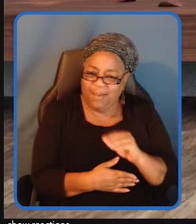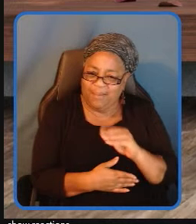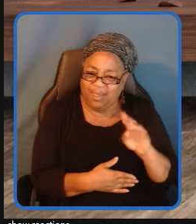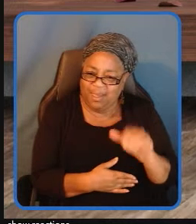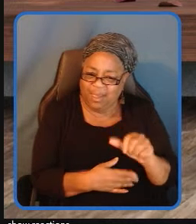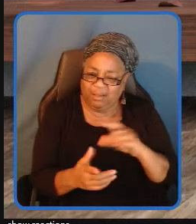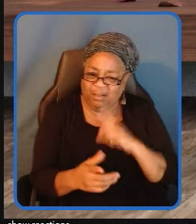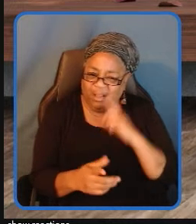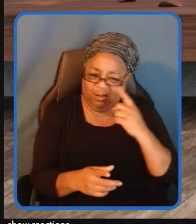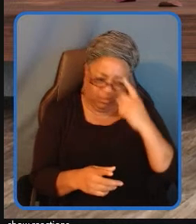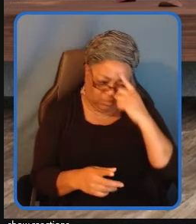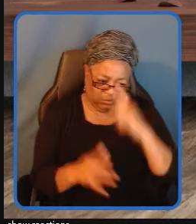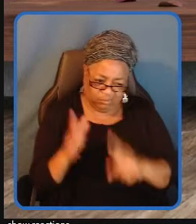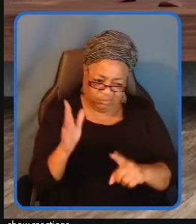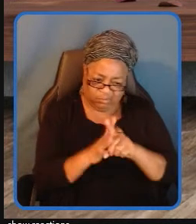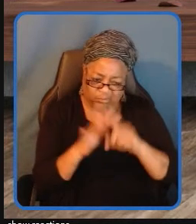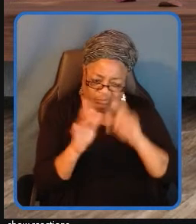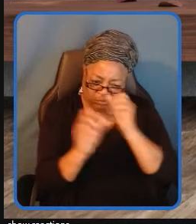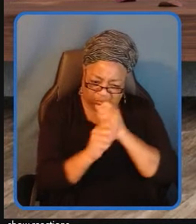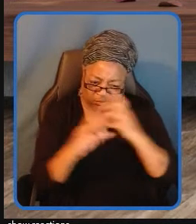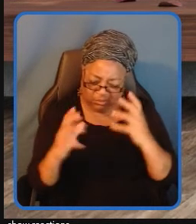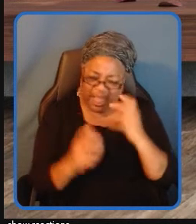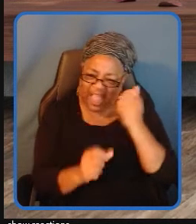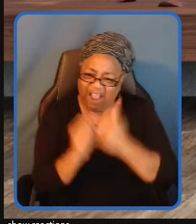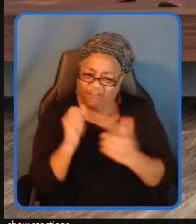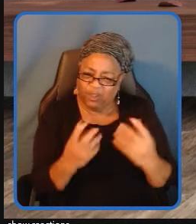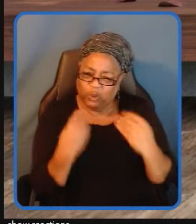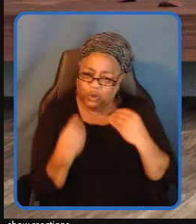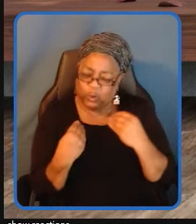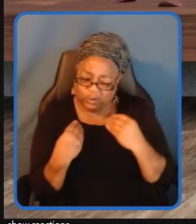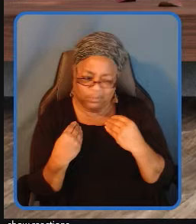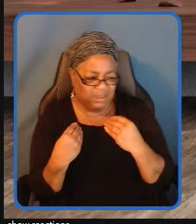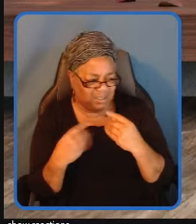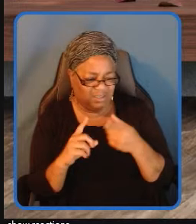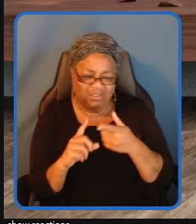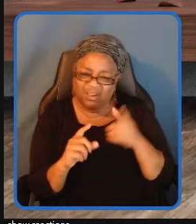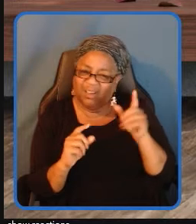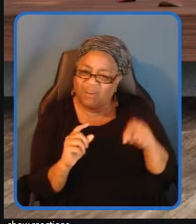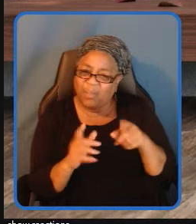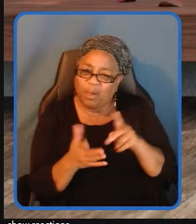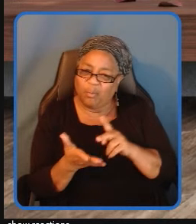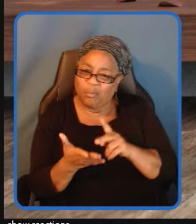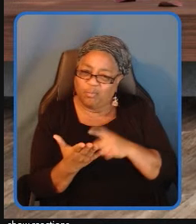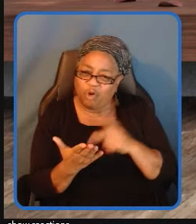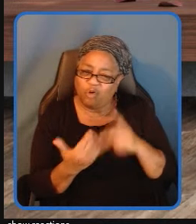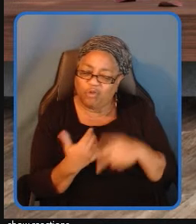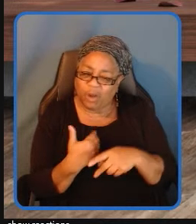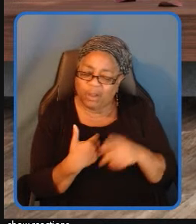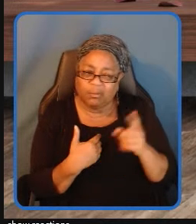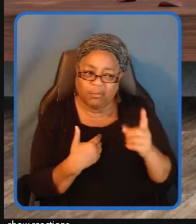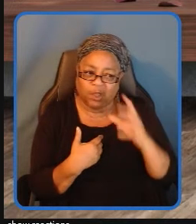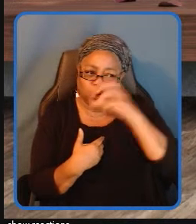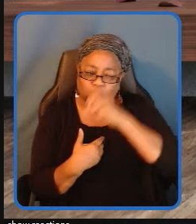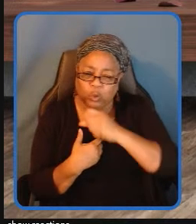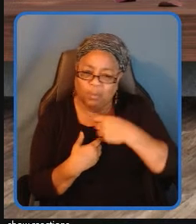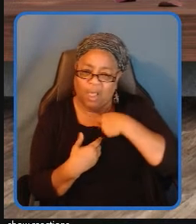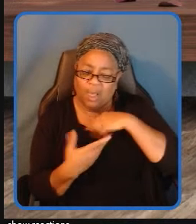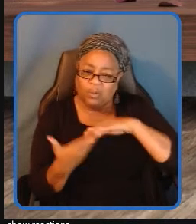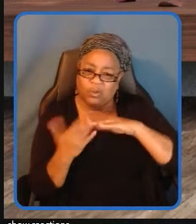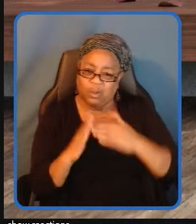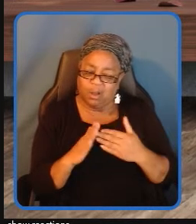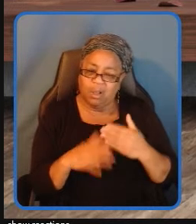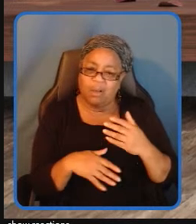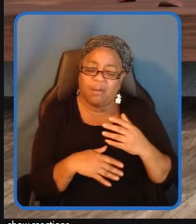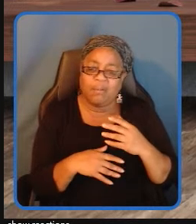that everything that was being taught to me in my MBA program was being taught to me with the assumption that I was a 40-something, or I was going to become a 40-something